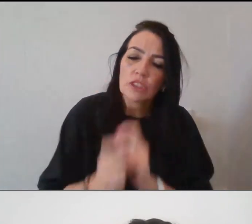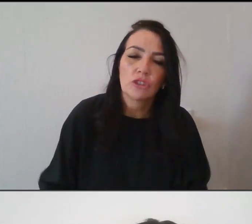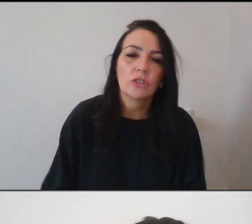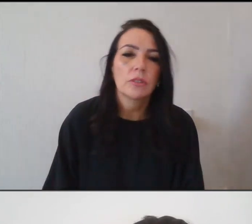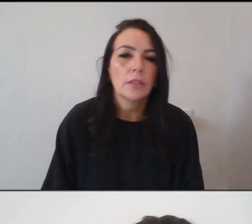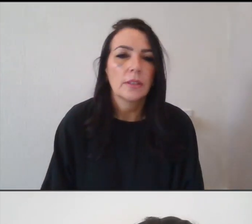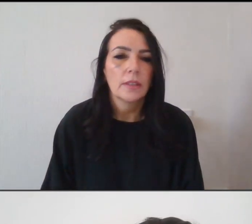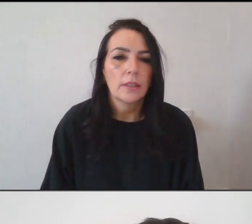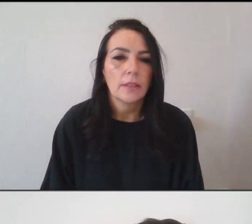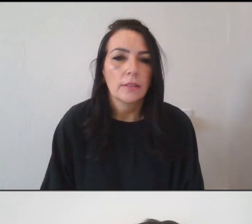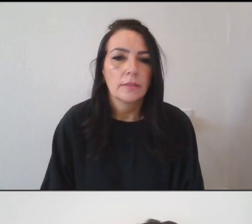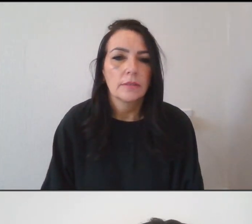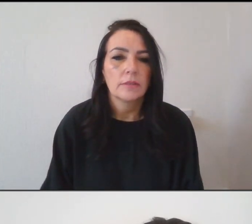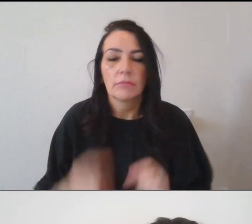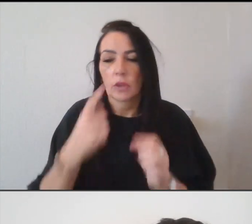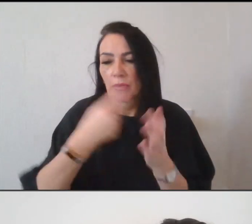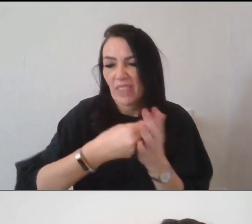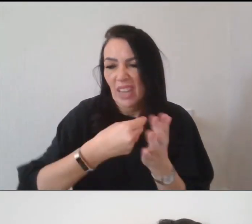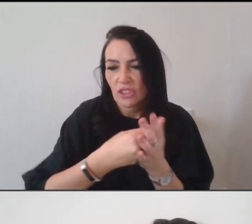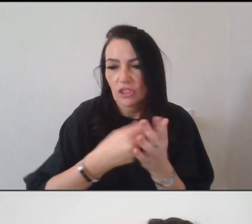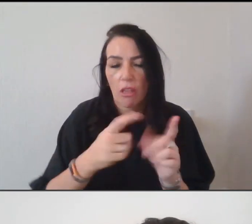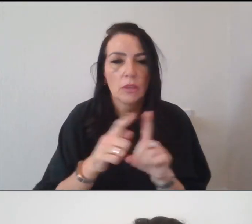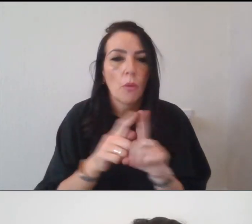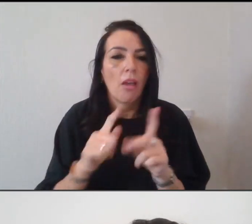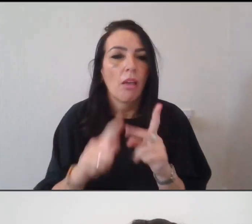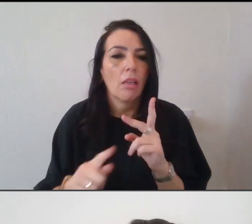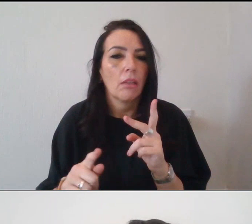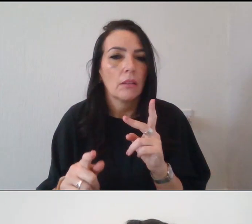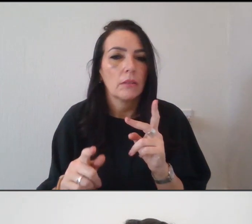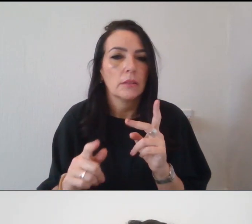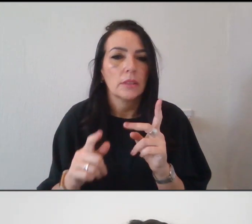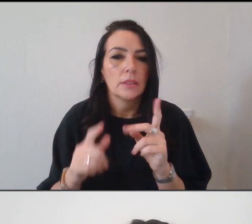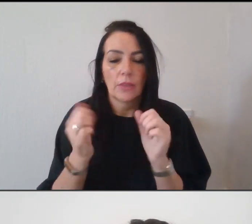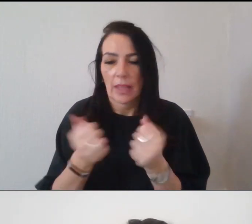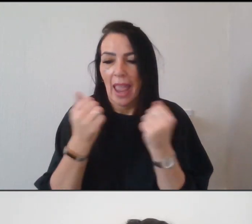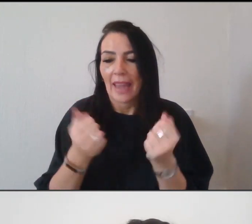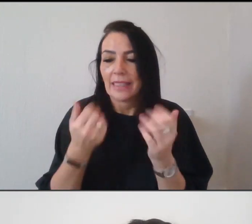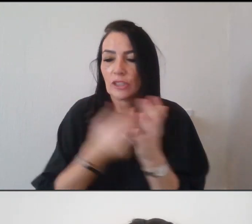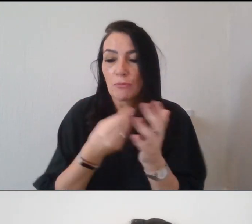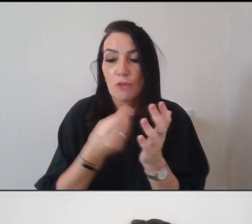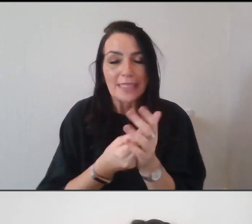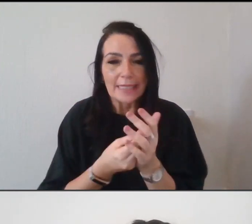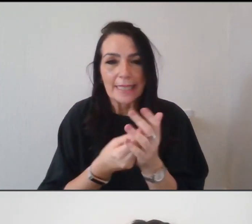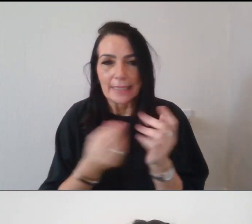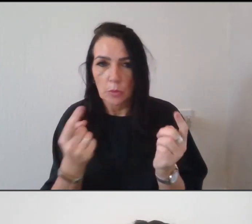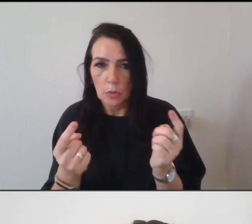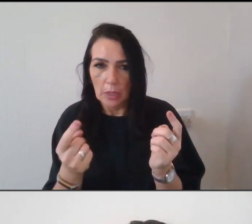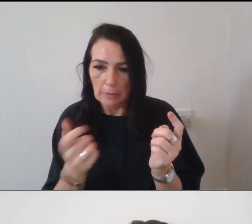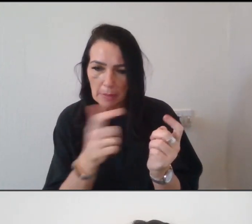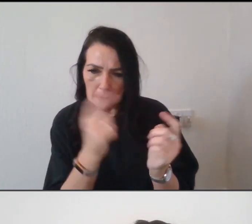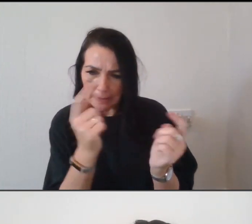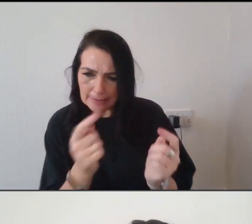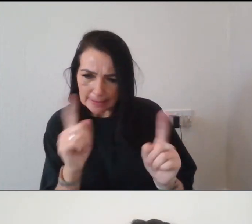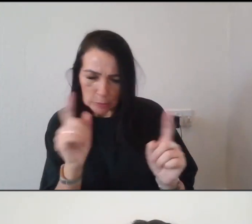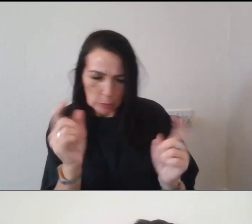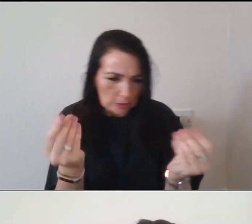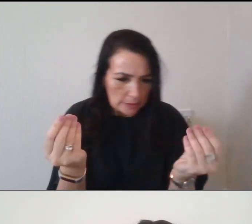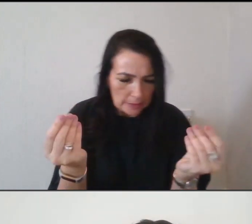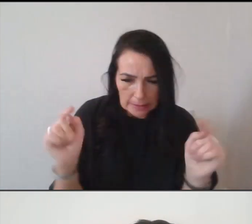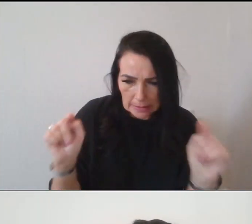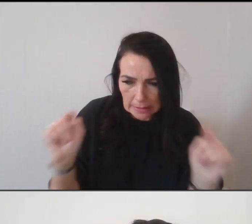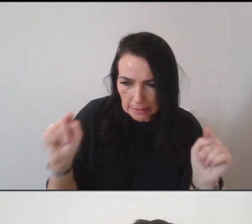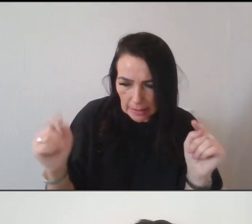drivers. There might be financial as well, so then you might want to look at the energy prices. They might be competitive. They might want to have